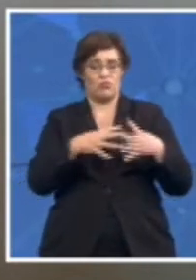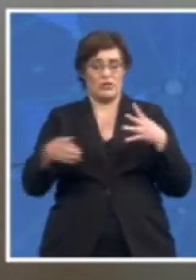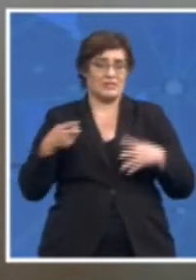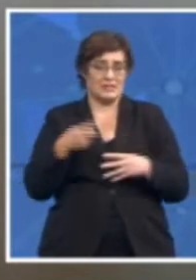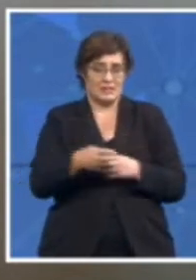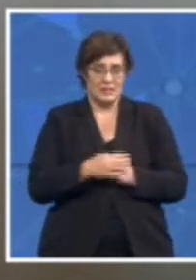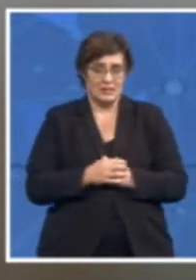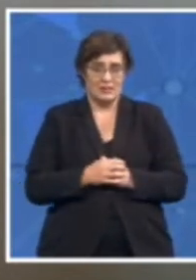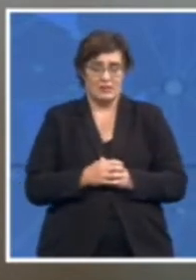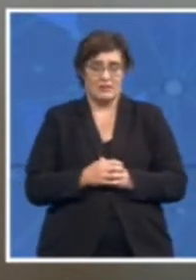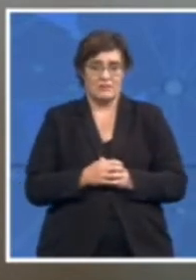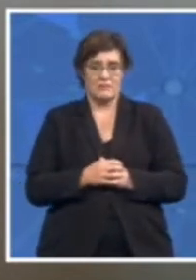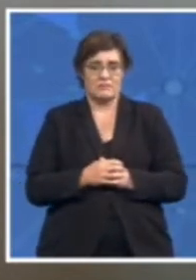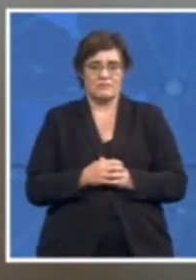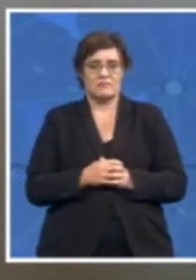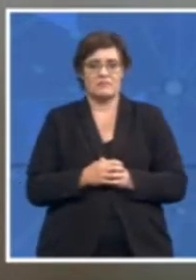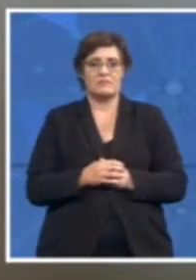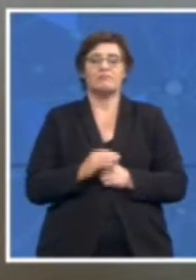headroom to